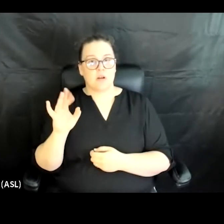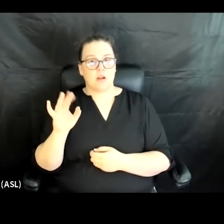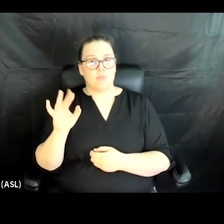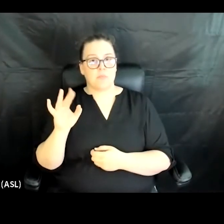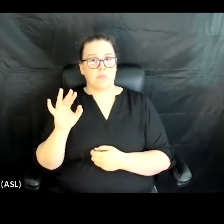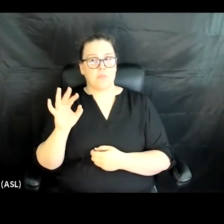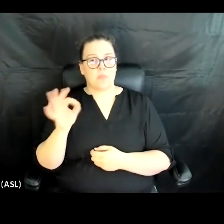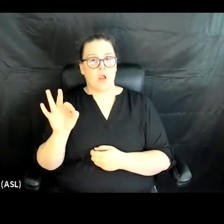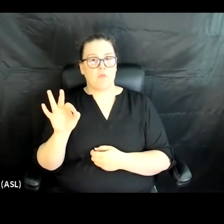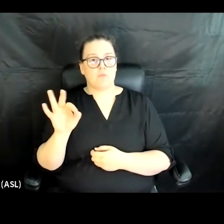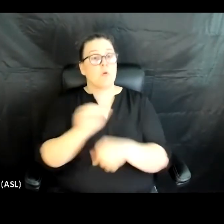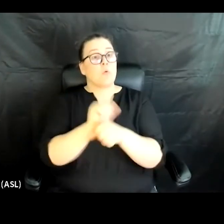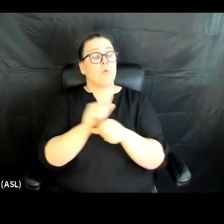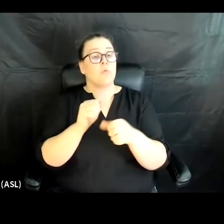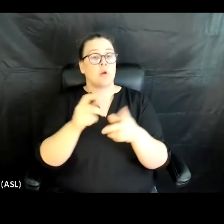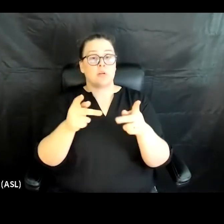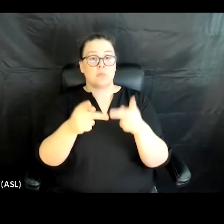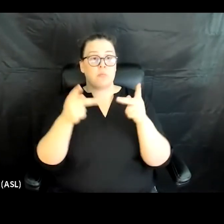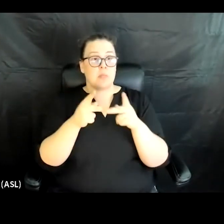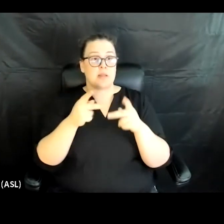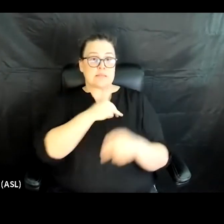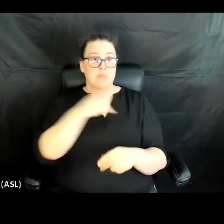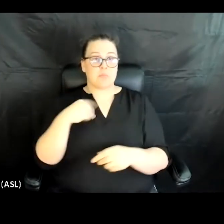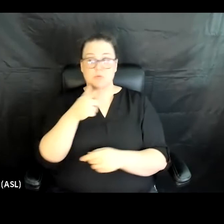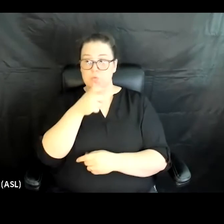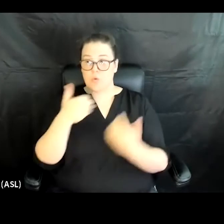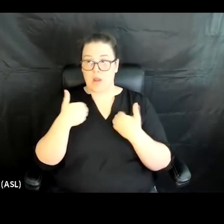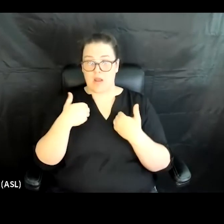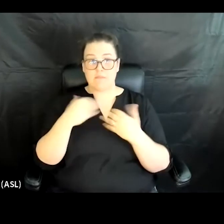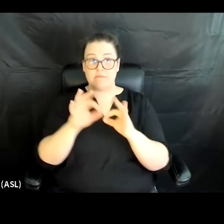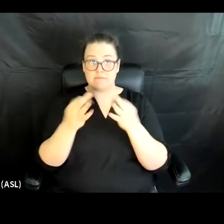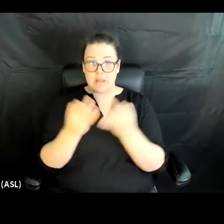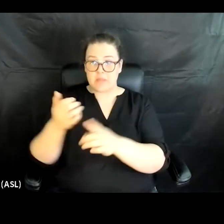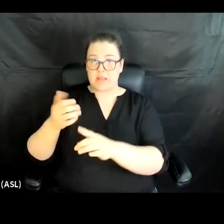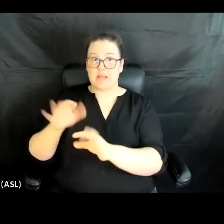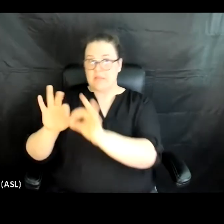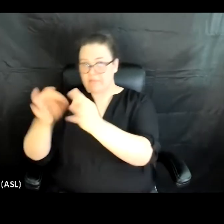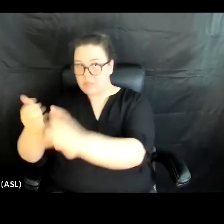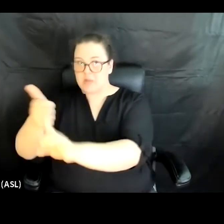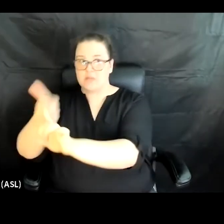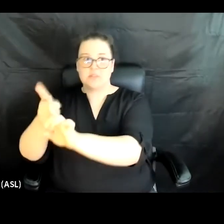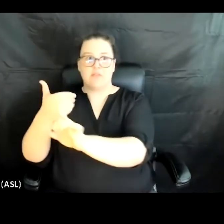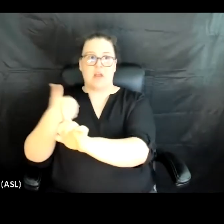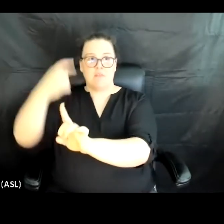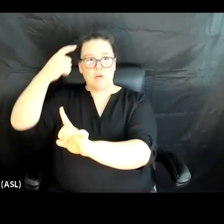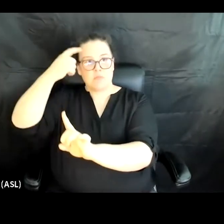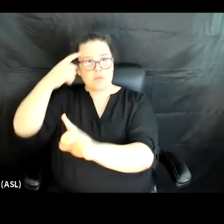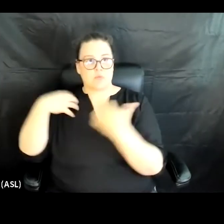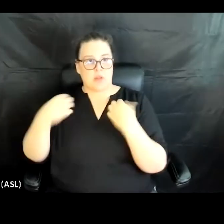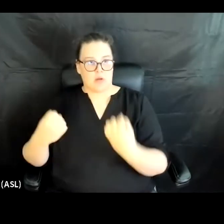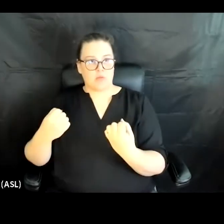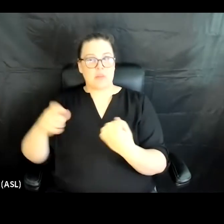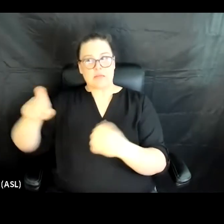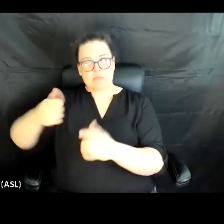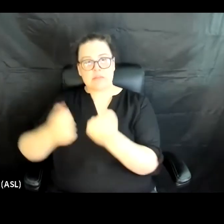workforce members who have family members who have mental health issues who may need support. And how do